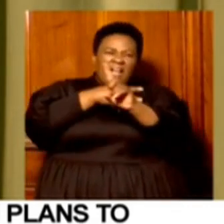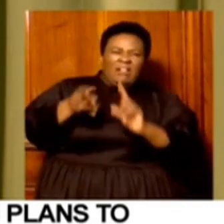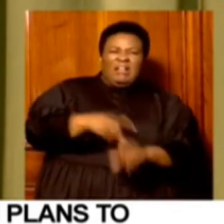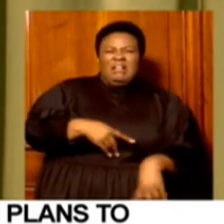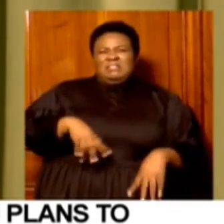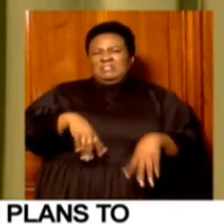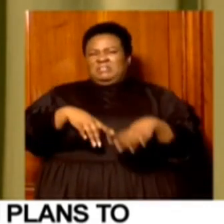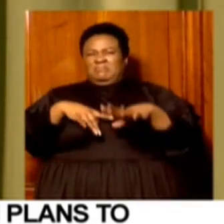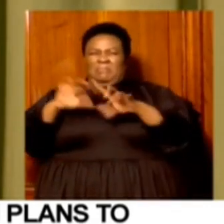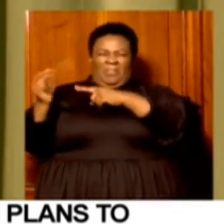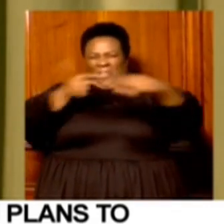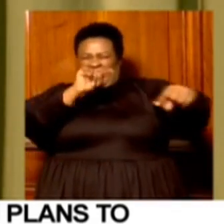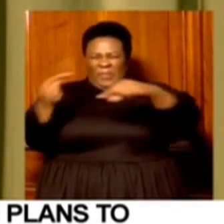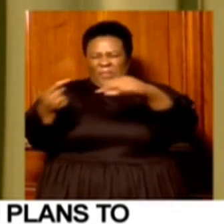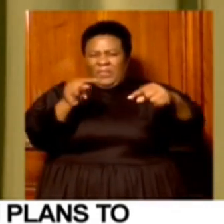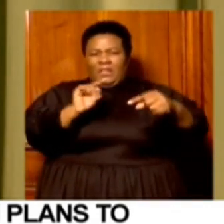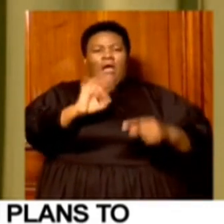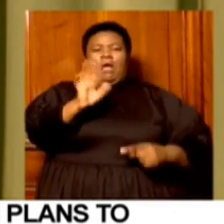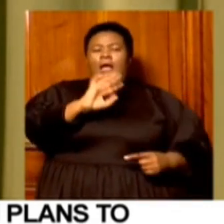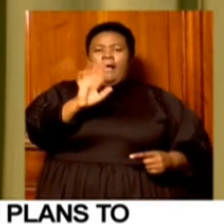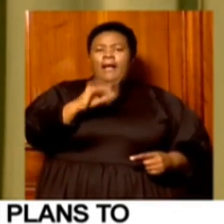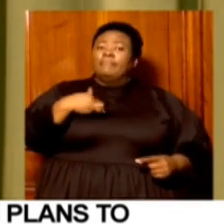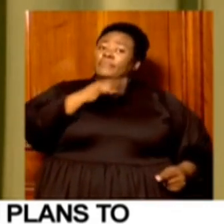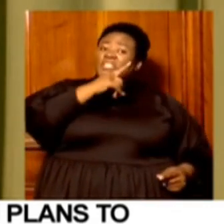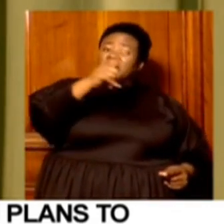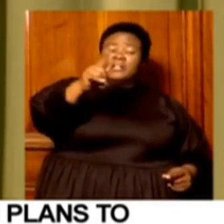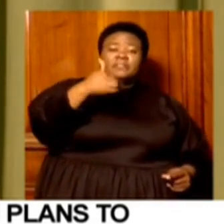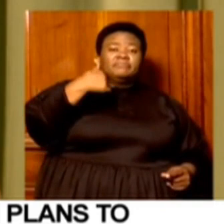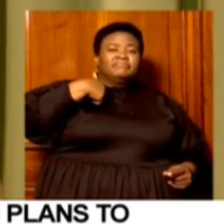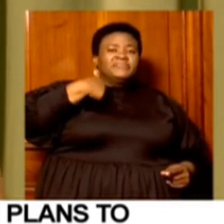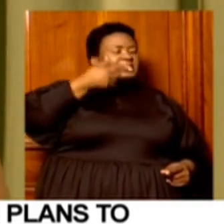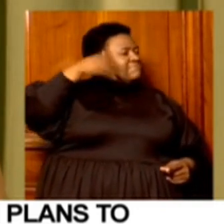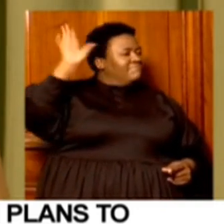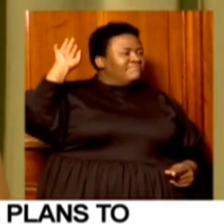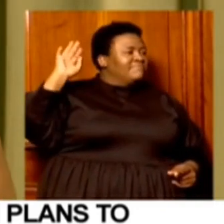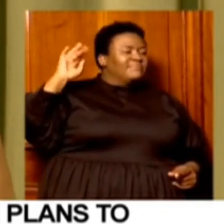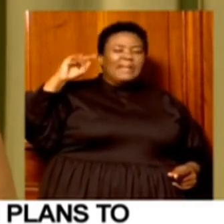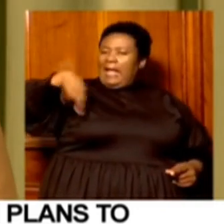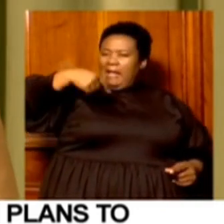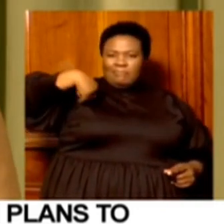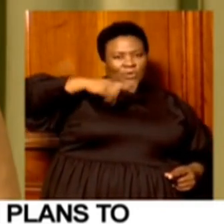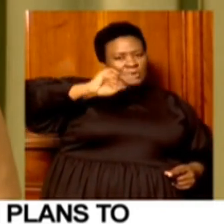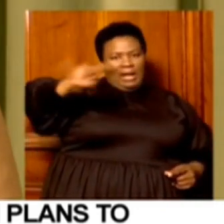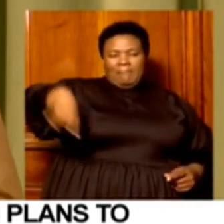tooth? No, I've said it, and easy. We've got